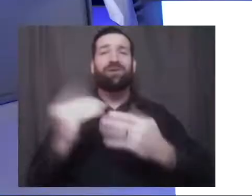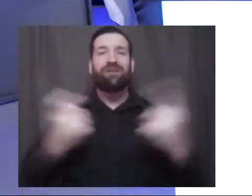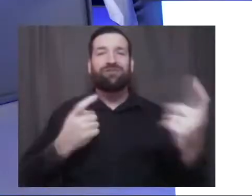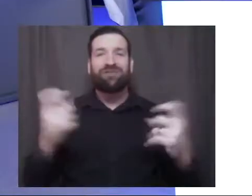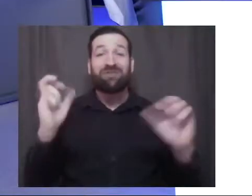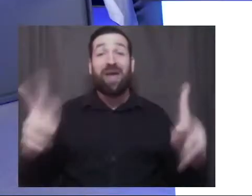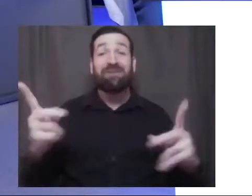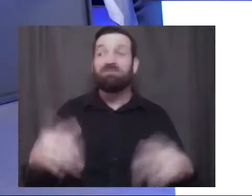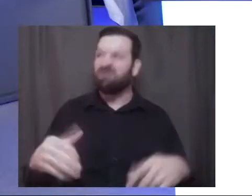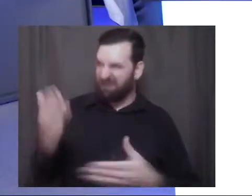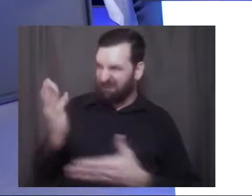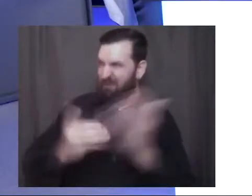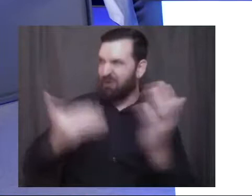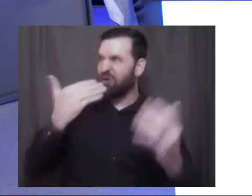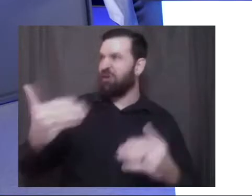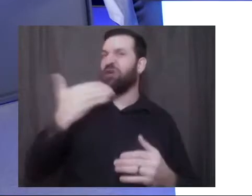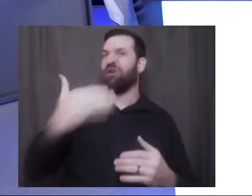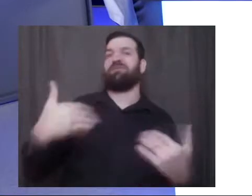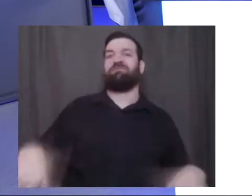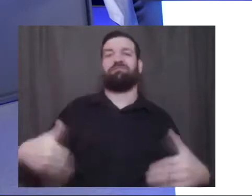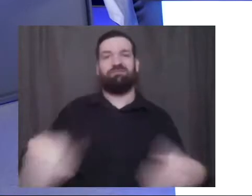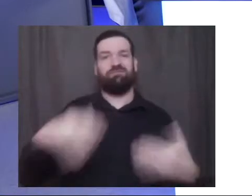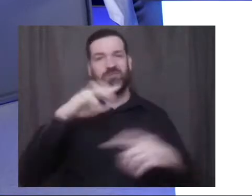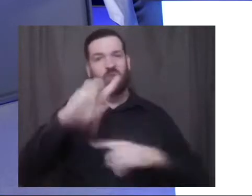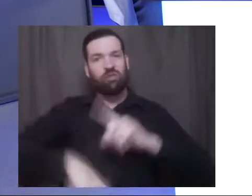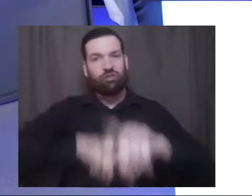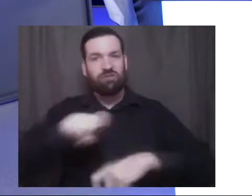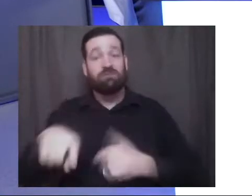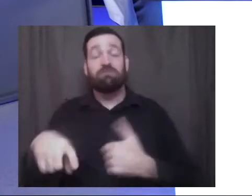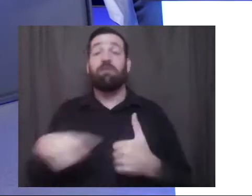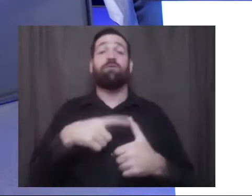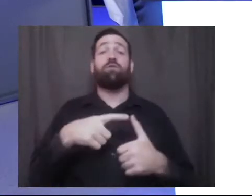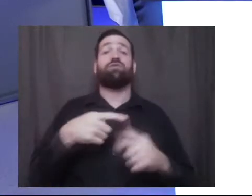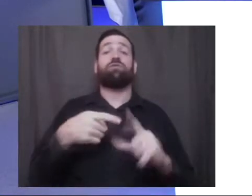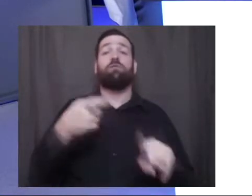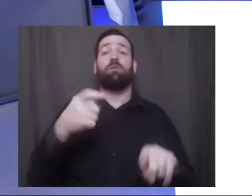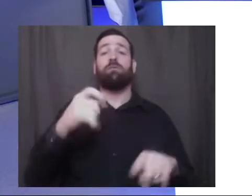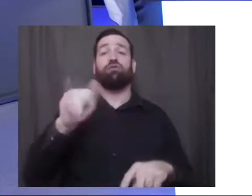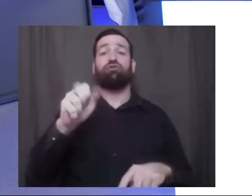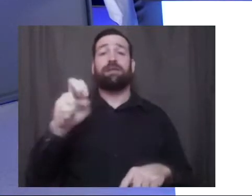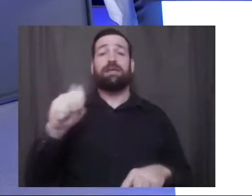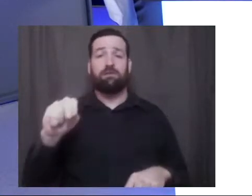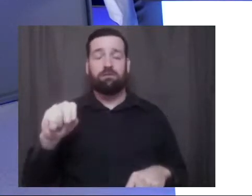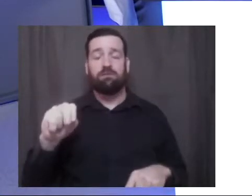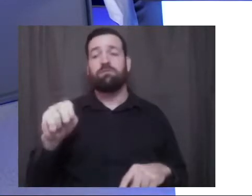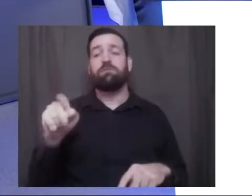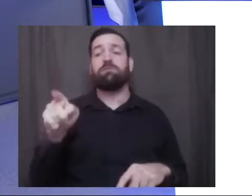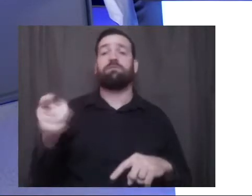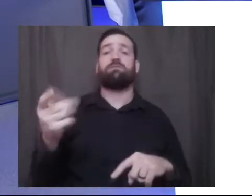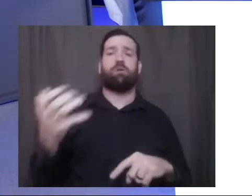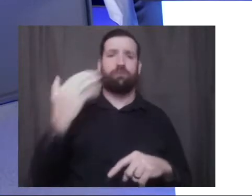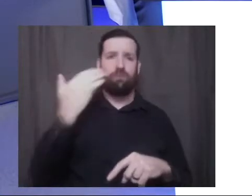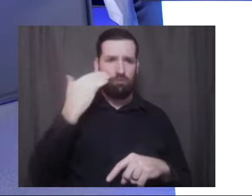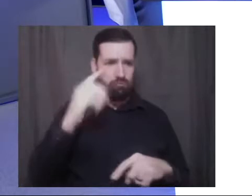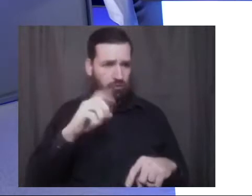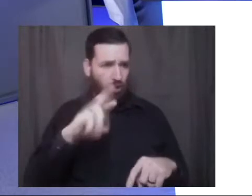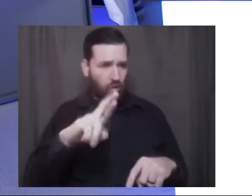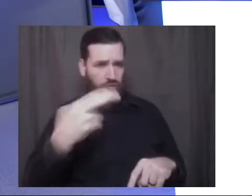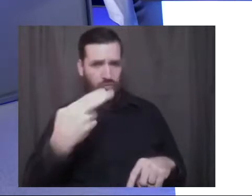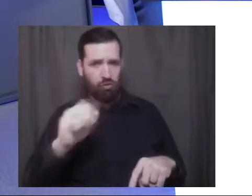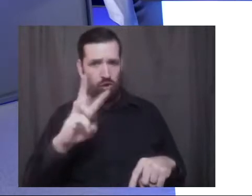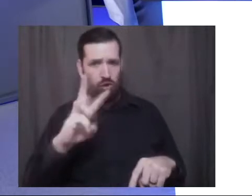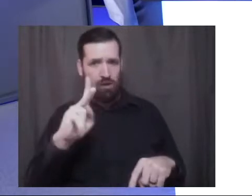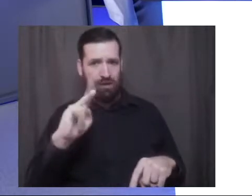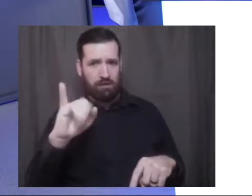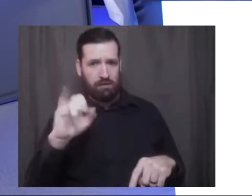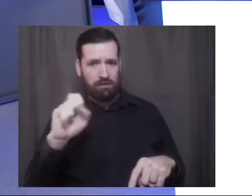ones. We're getting some really good community questions. The first one is from Jean. Jean would like, Dr. Hawkinson, a discussion and your recommendations